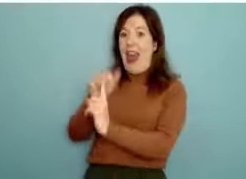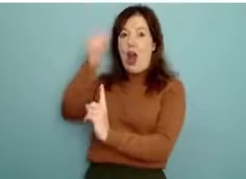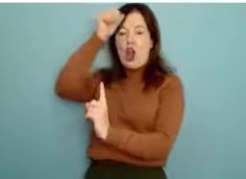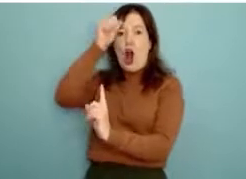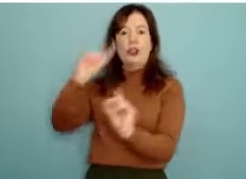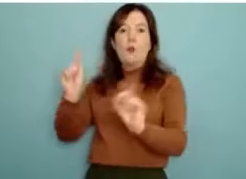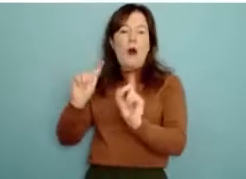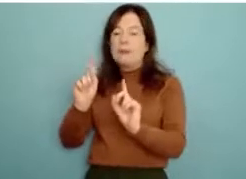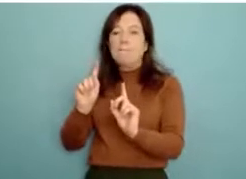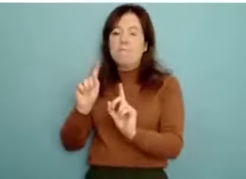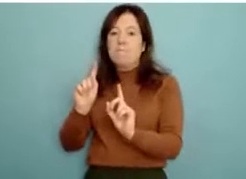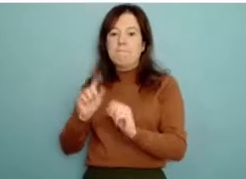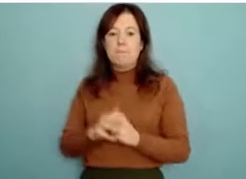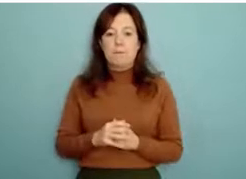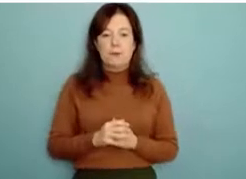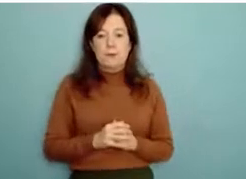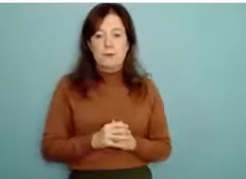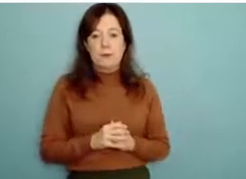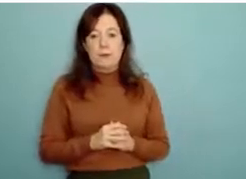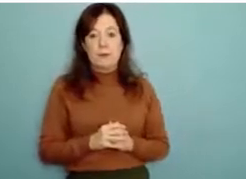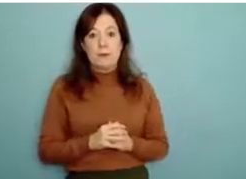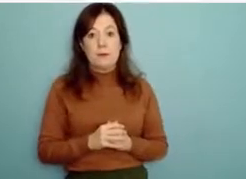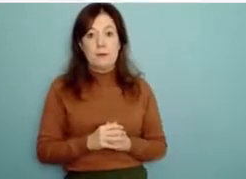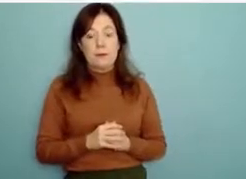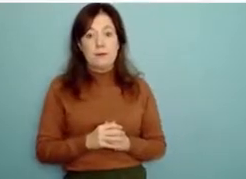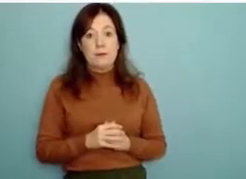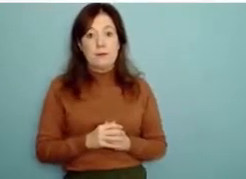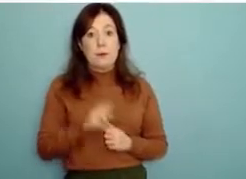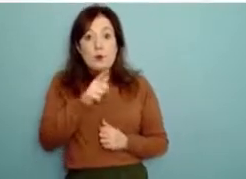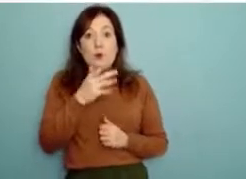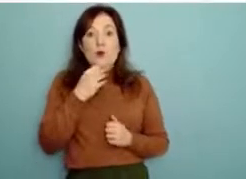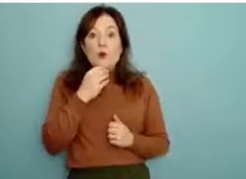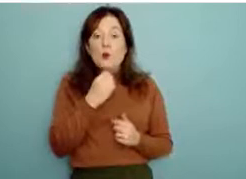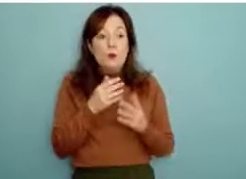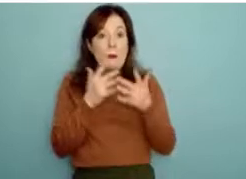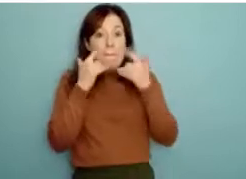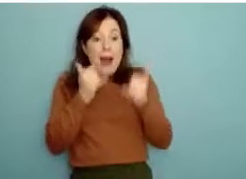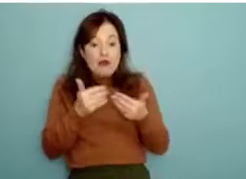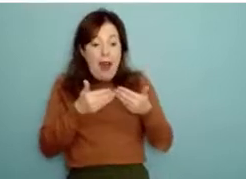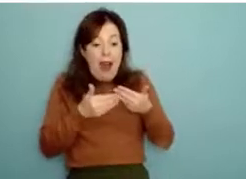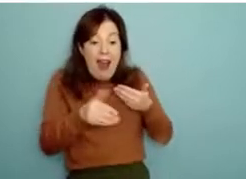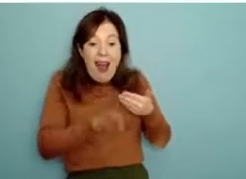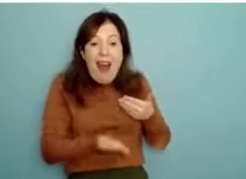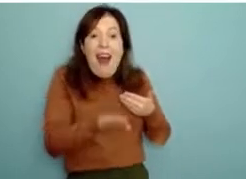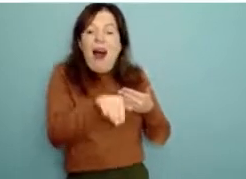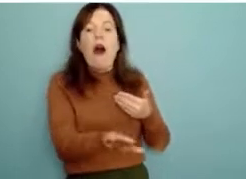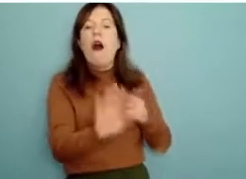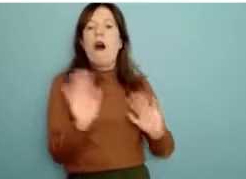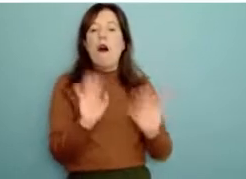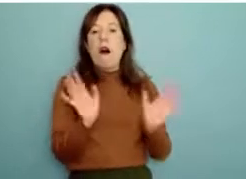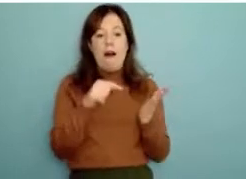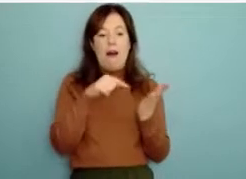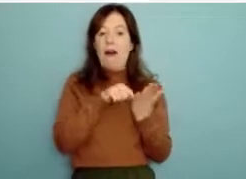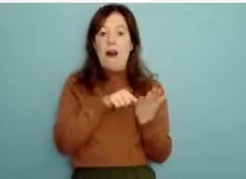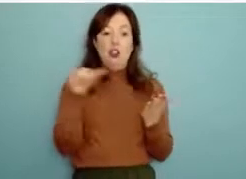It's not the measures on their own that are important. It's the implications. It's how they shape the treatment, how they're